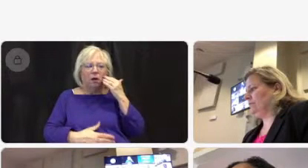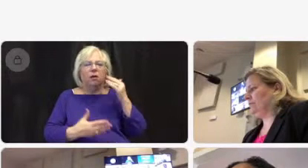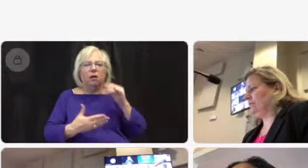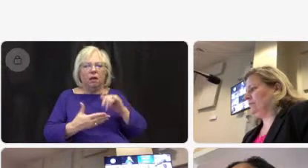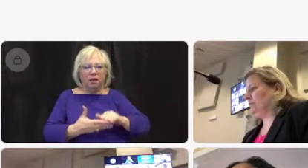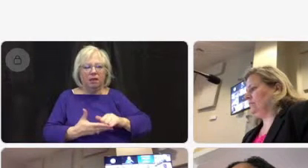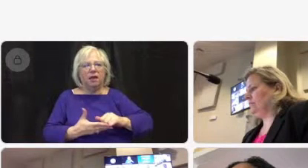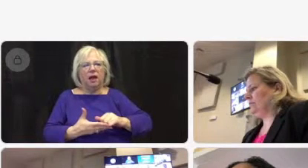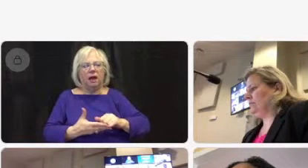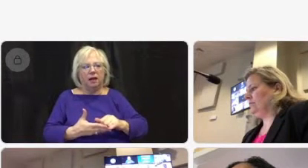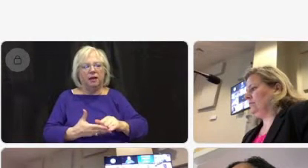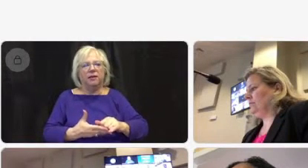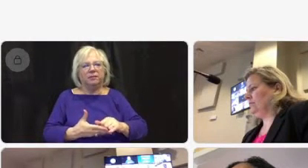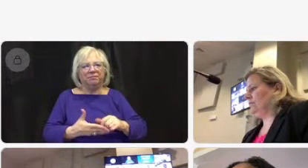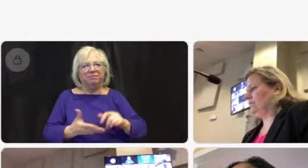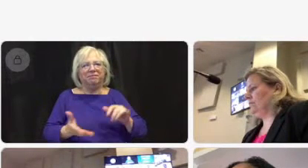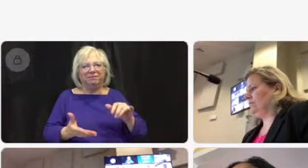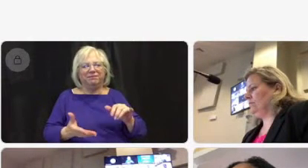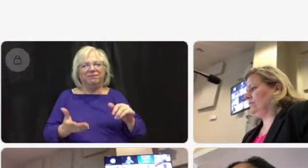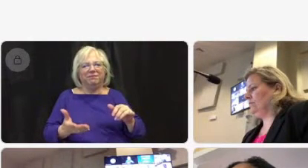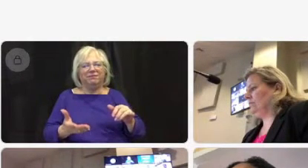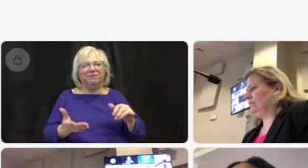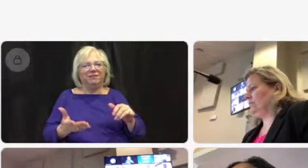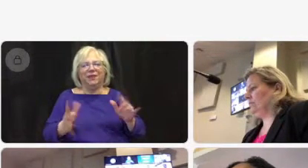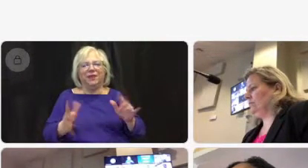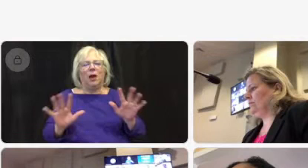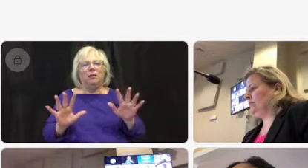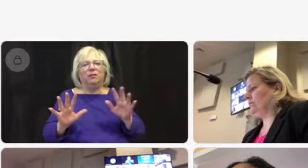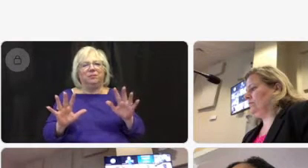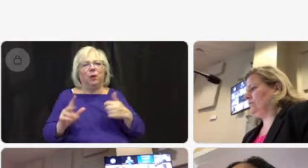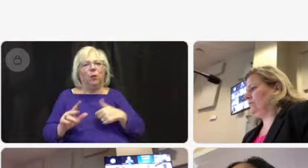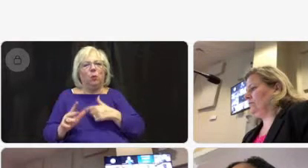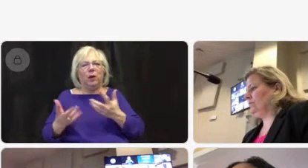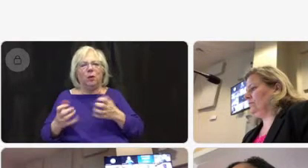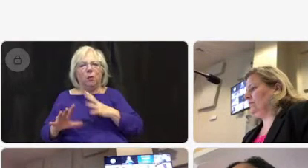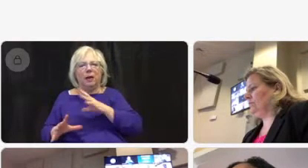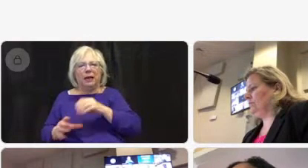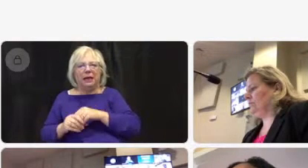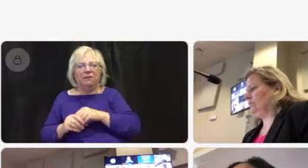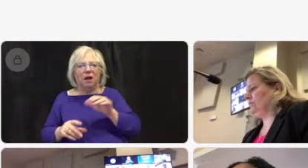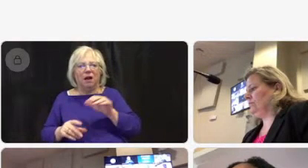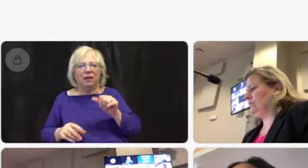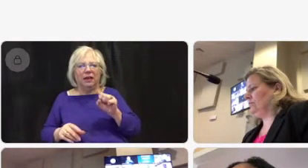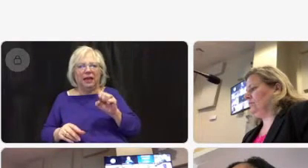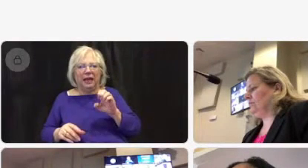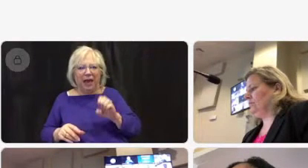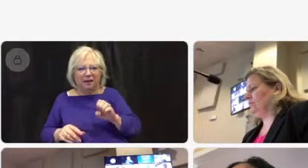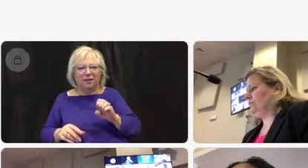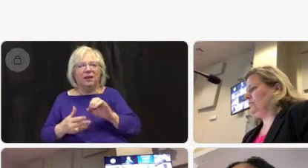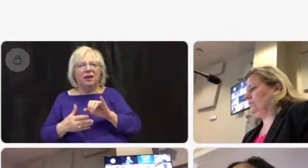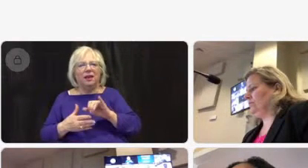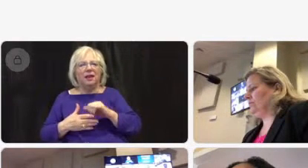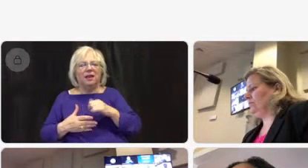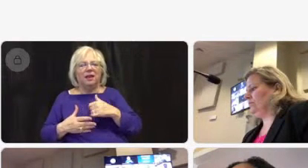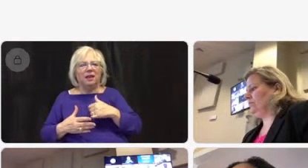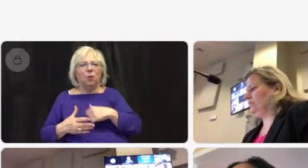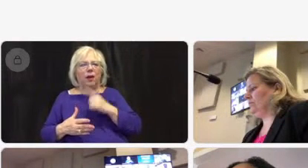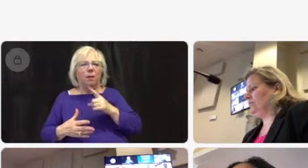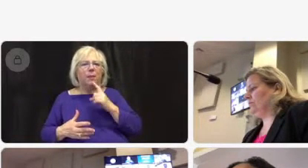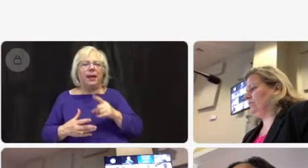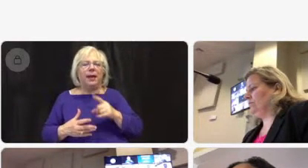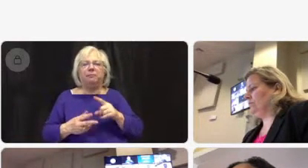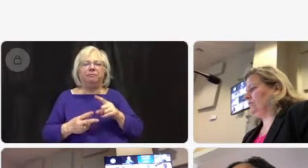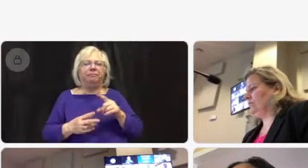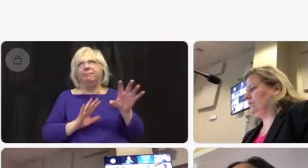that it comes with some, we don't want to get in a case where we're being very arbitrary